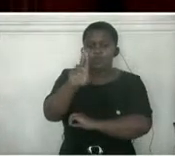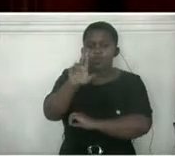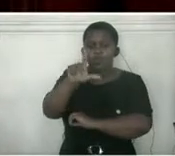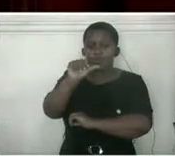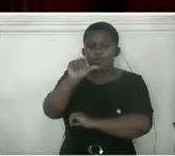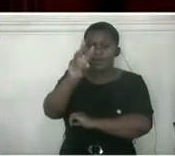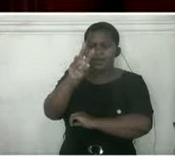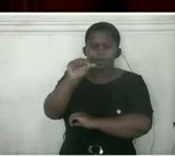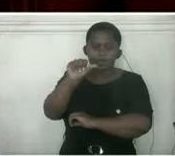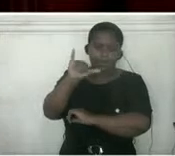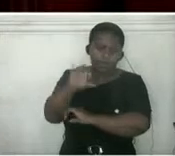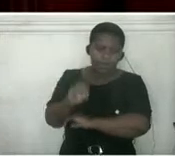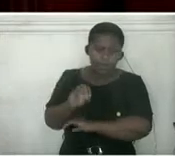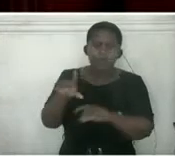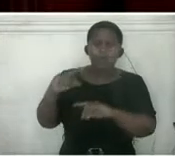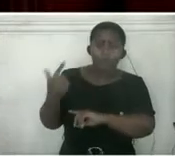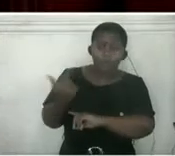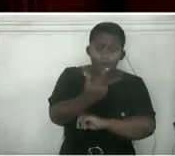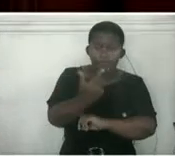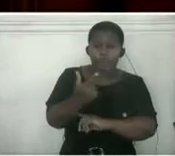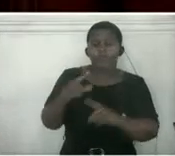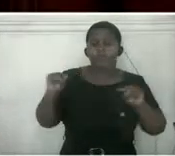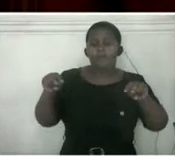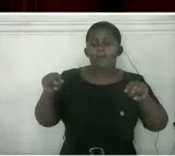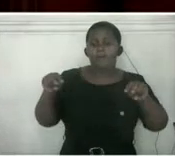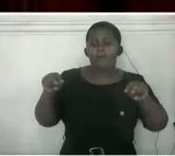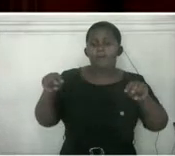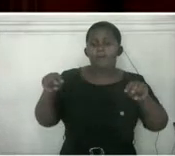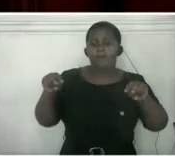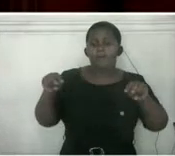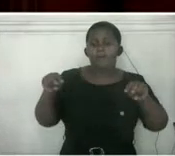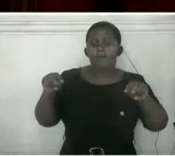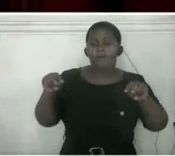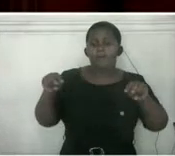all opposition party leaders.